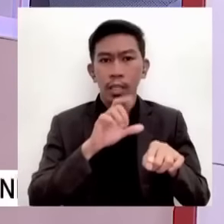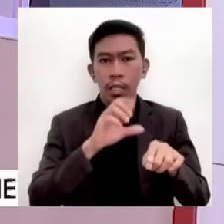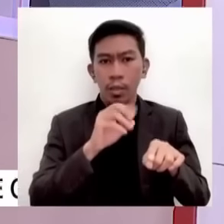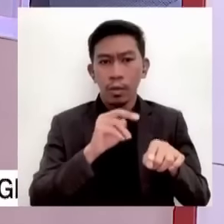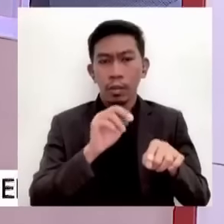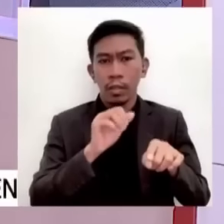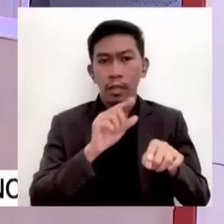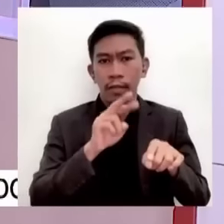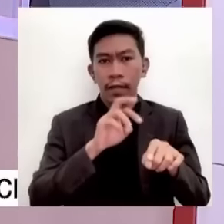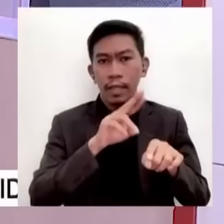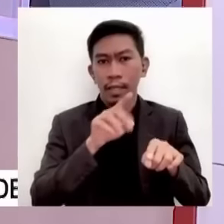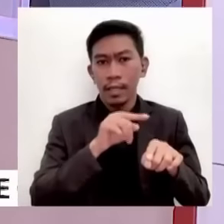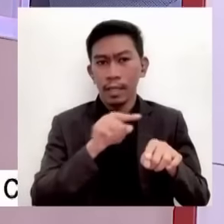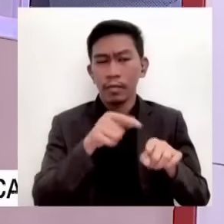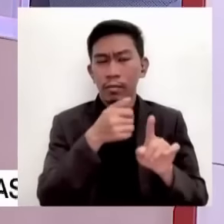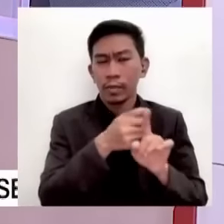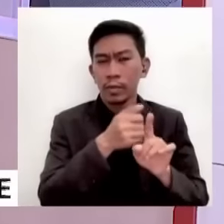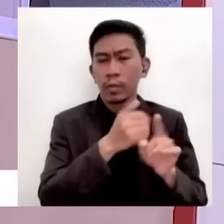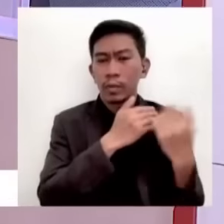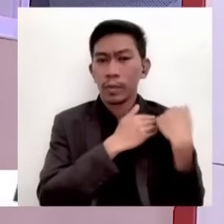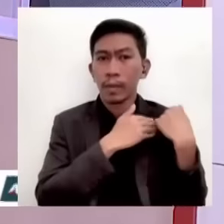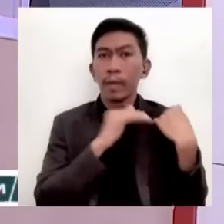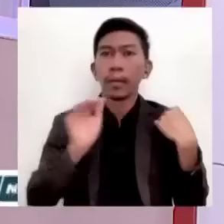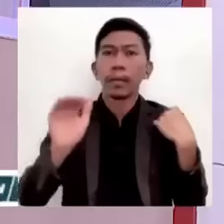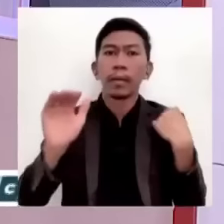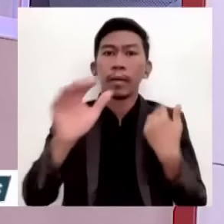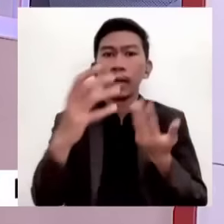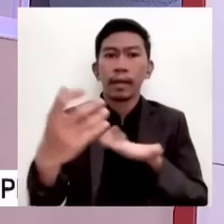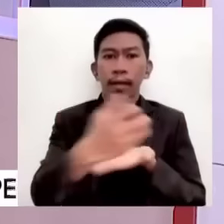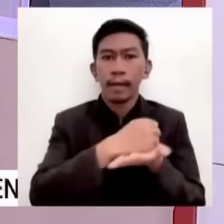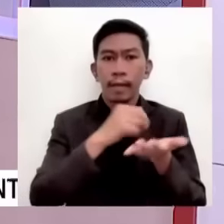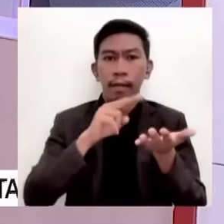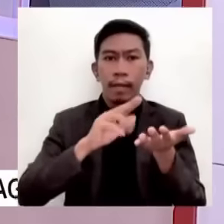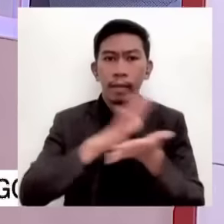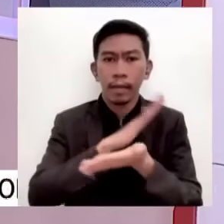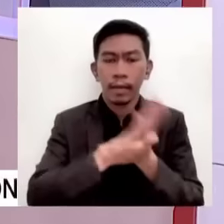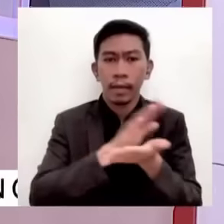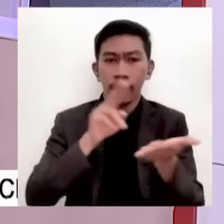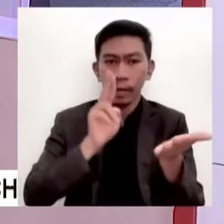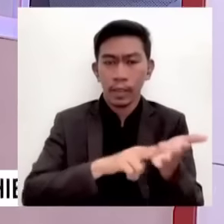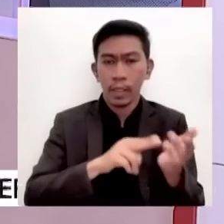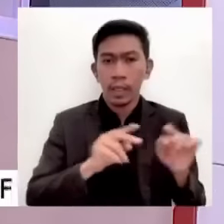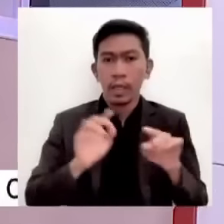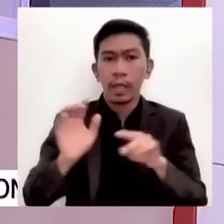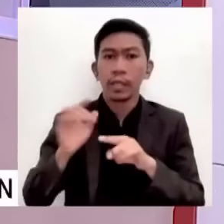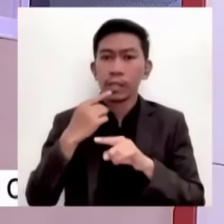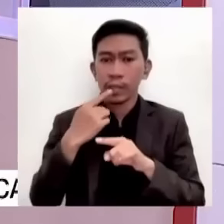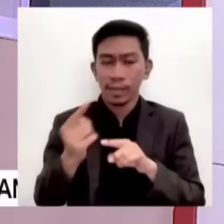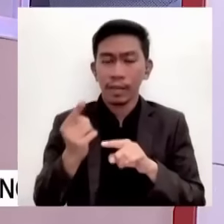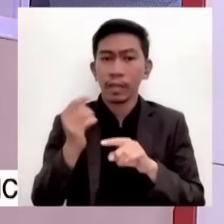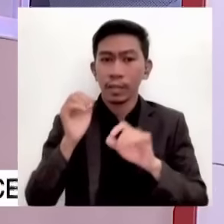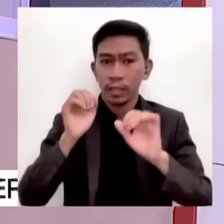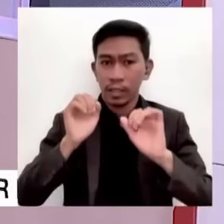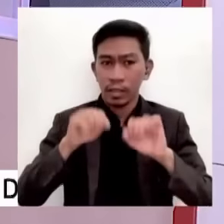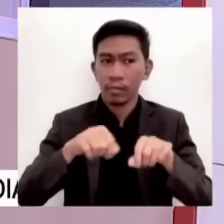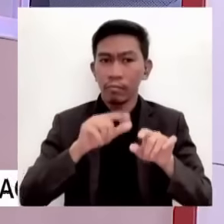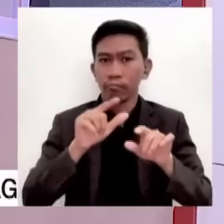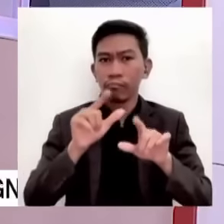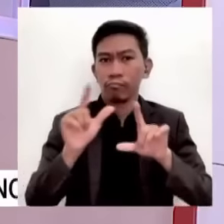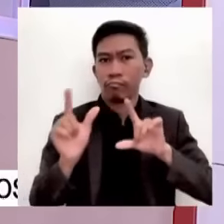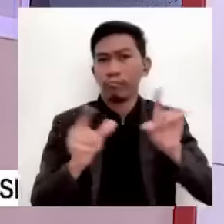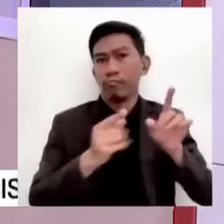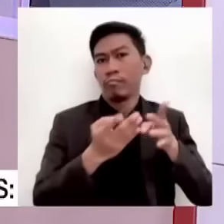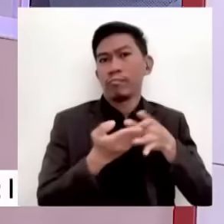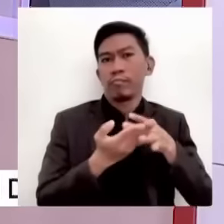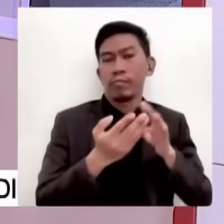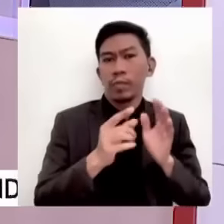tasked to lead the signature campaign for the secession of Mindanao. See, Carpio warns Alvarez could face sanctions, pointing to a